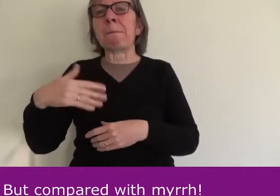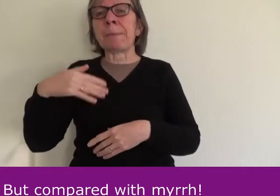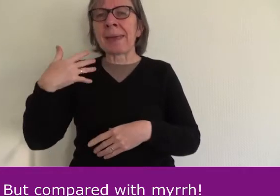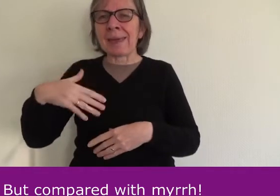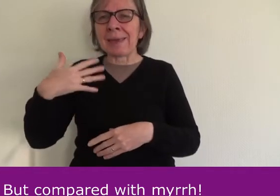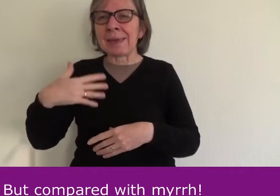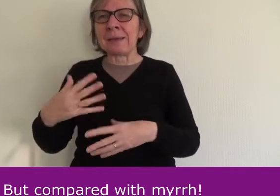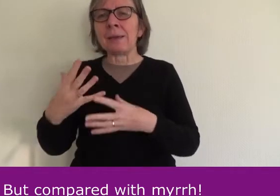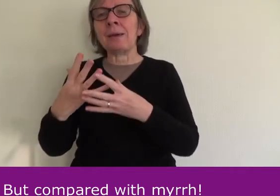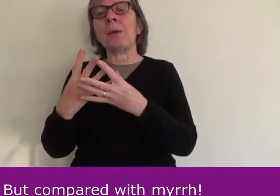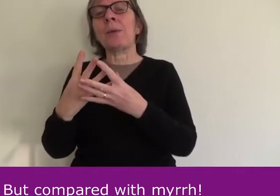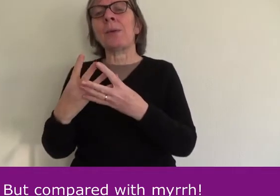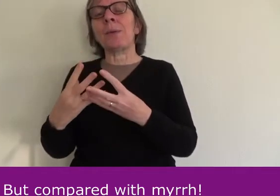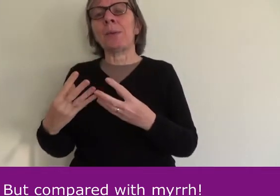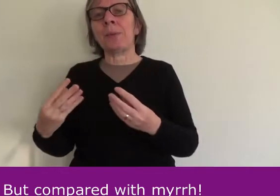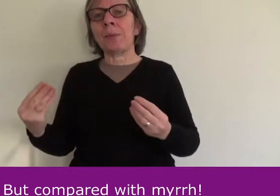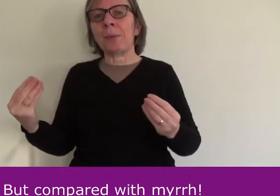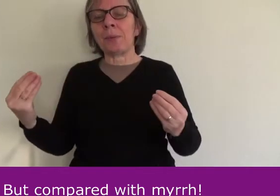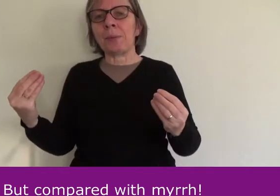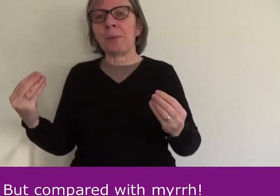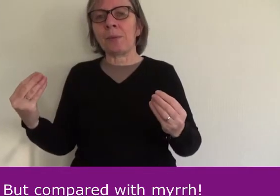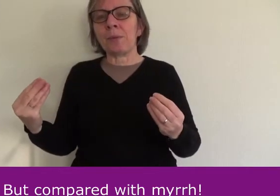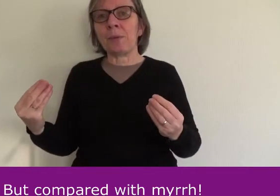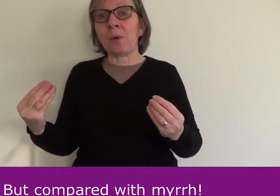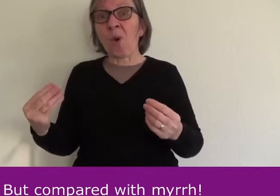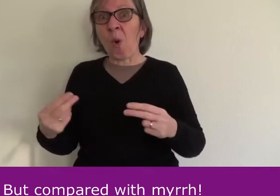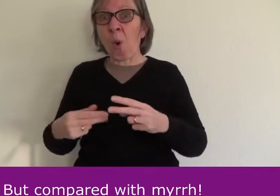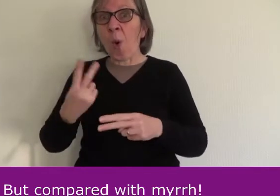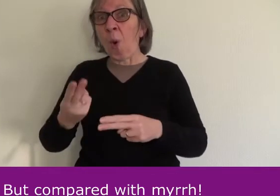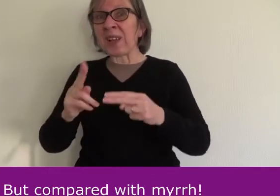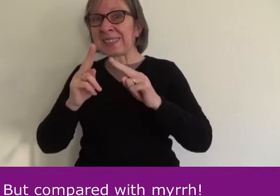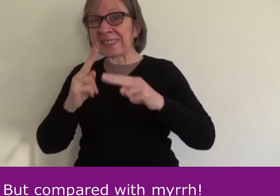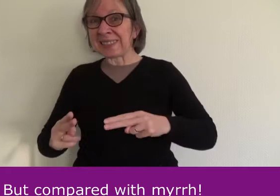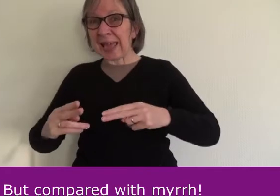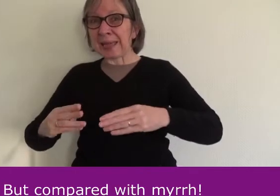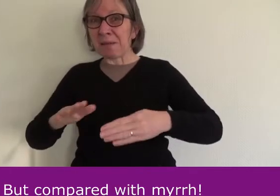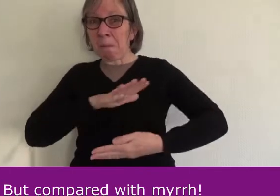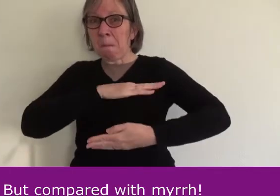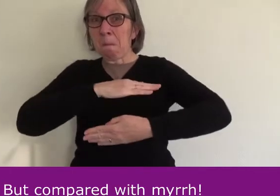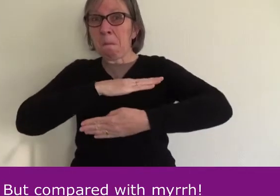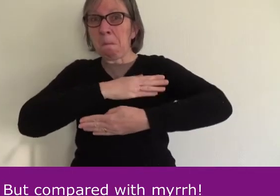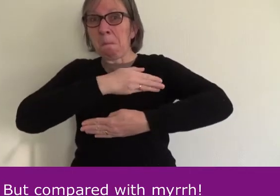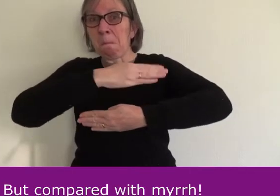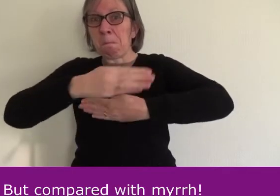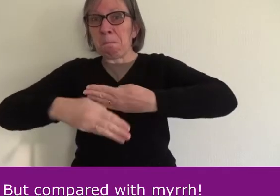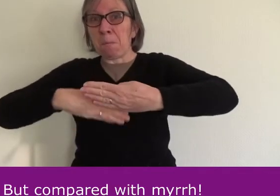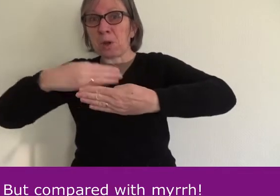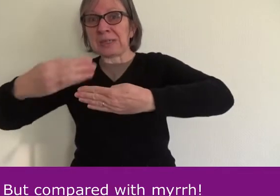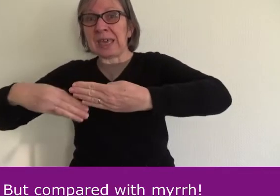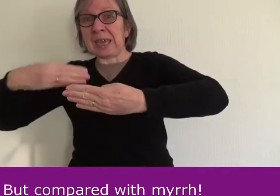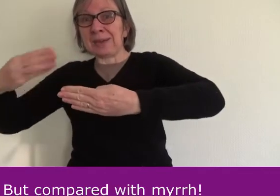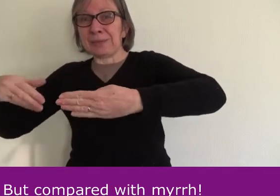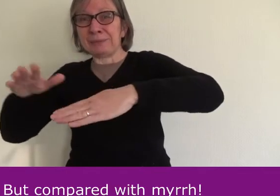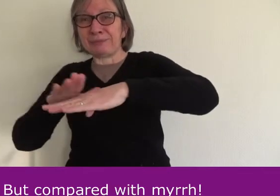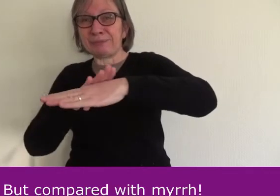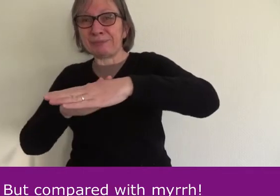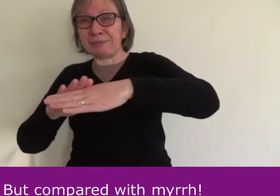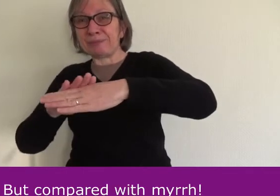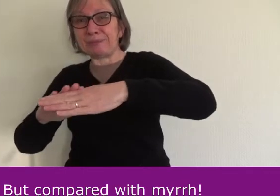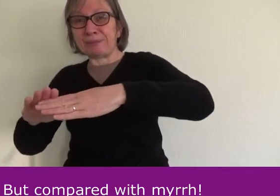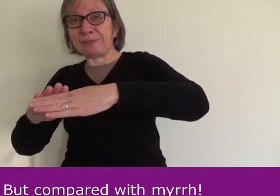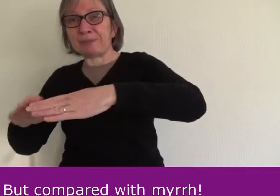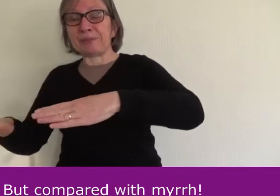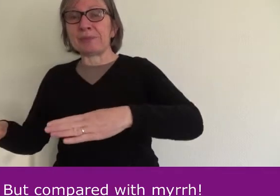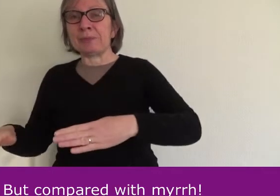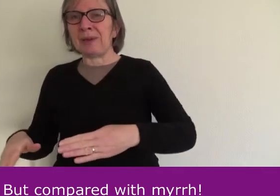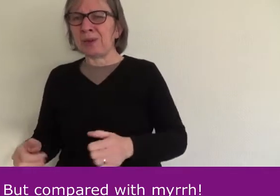to soothe pain, either that or as a spice for embalming, more fitting for